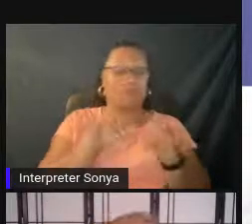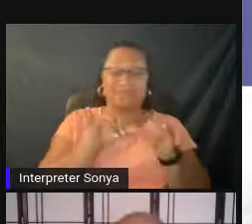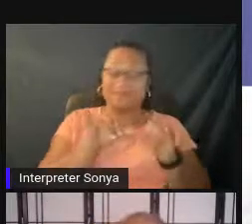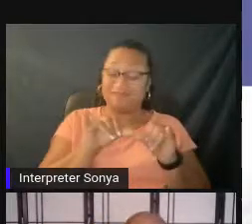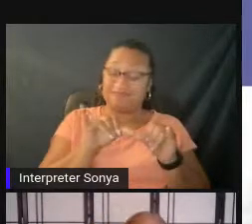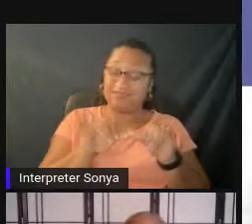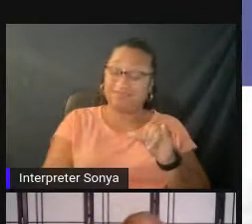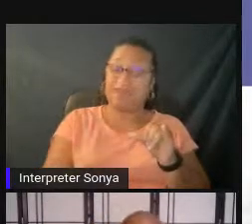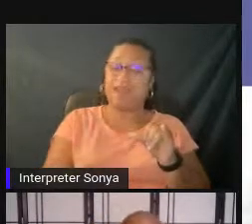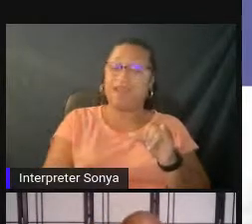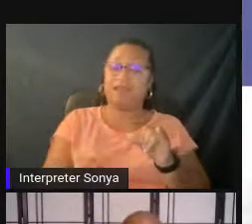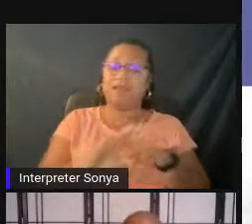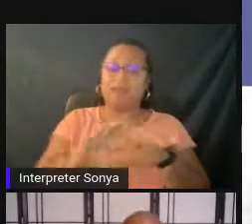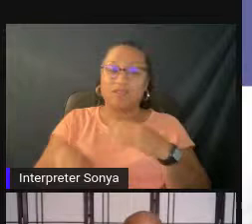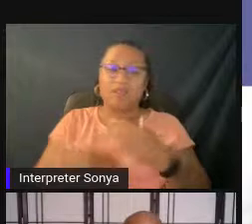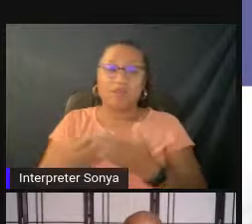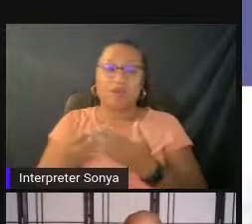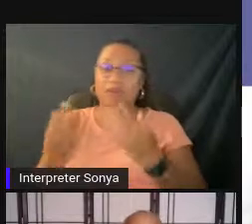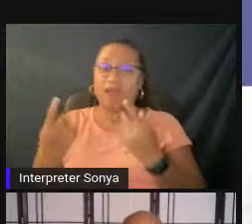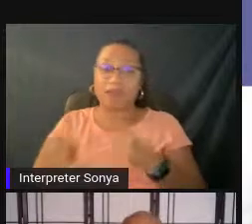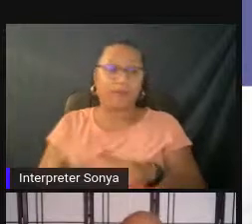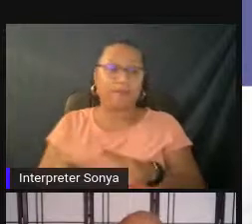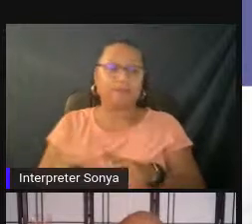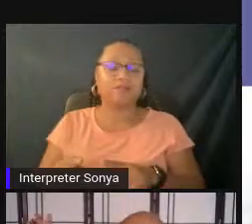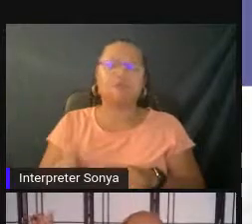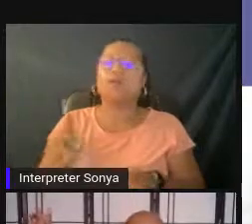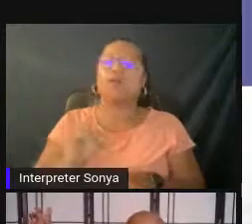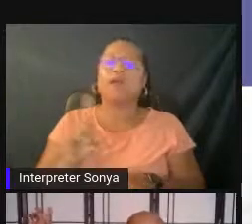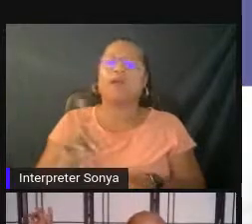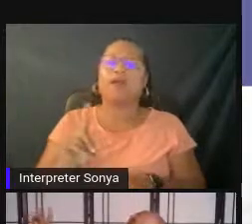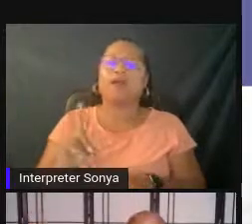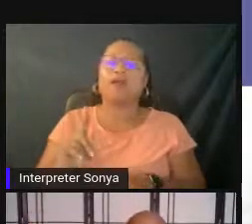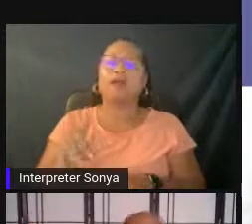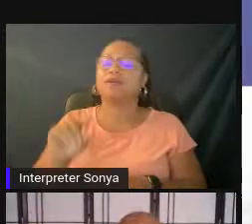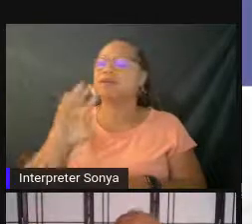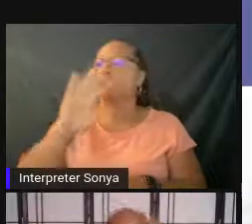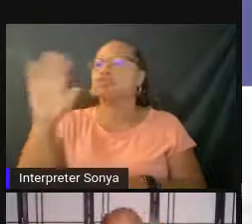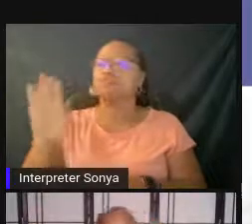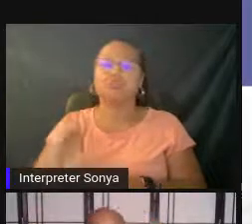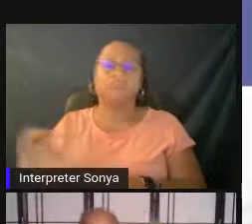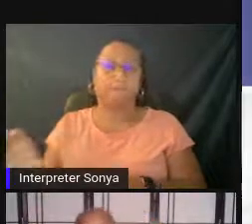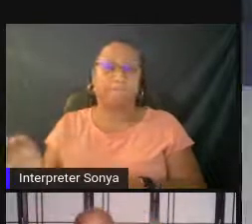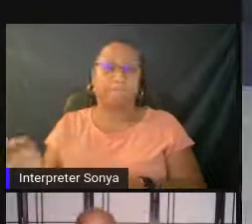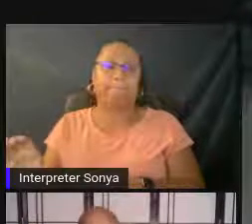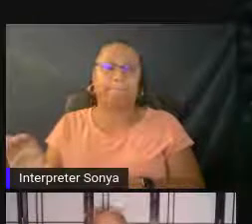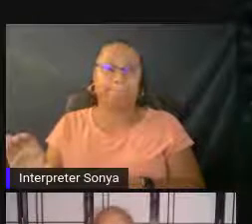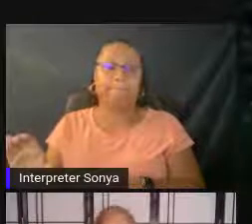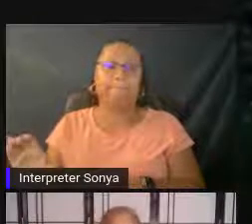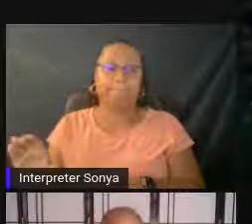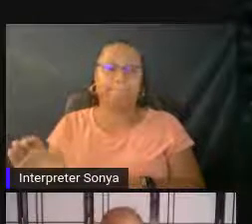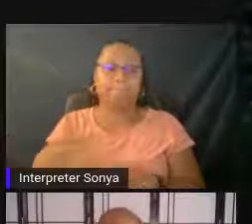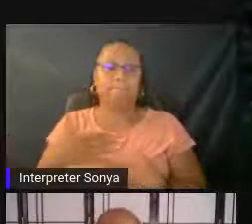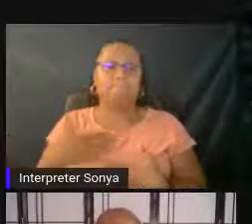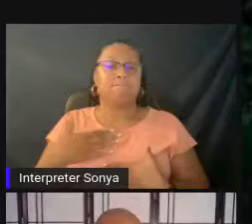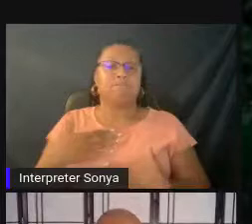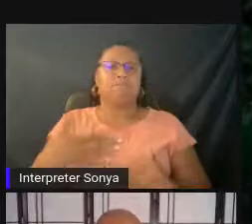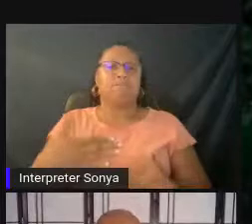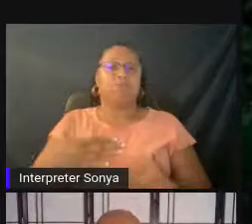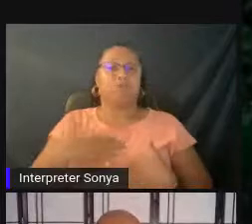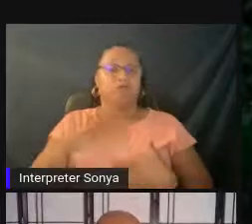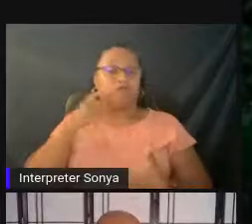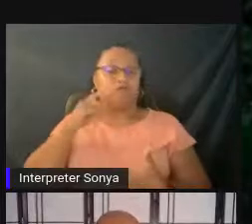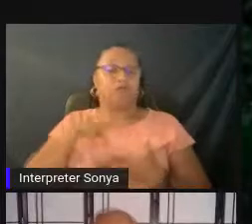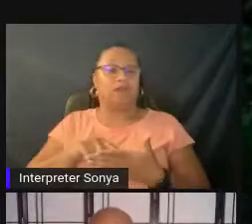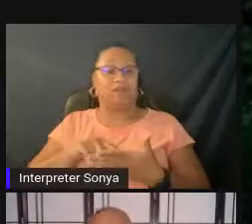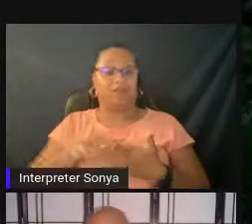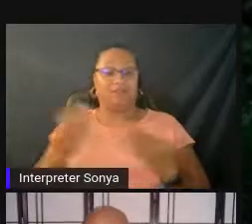happens, where did I say? Over, Tracy said, over in Zoom. Breathe, breathe, and recognize that right